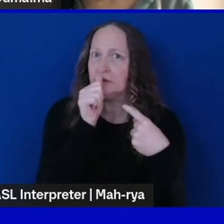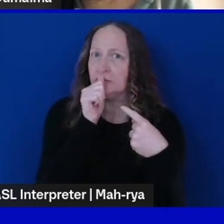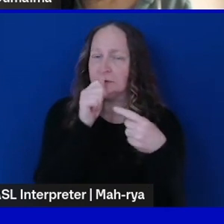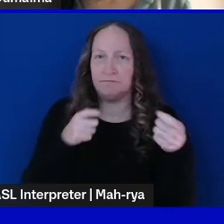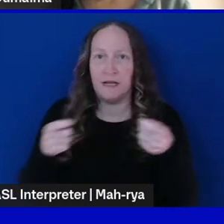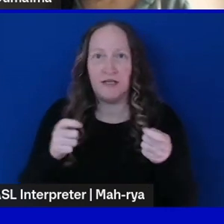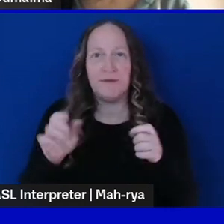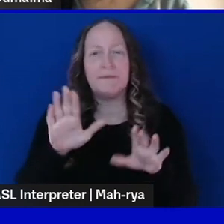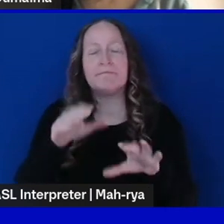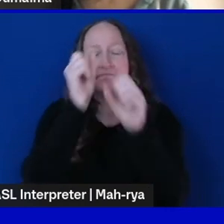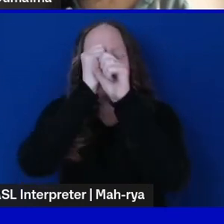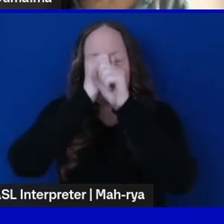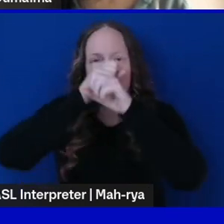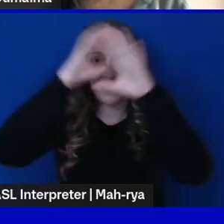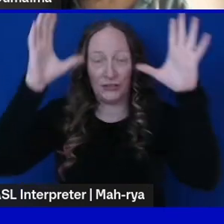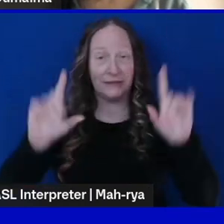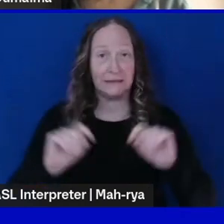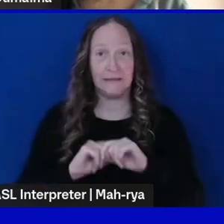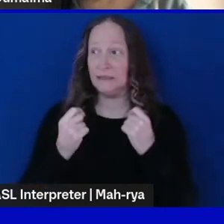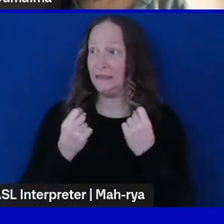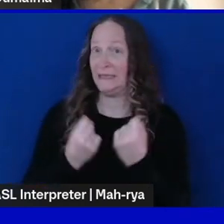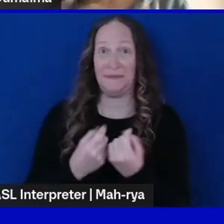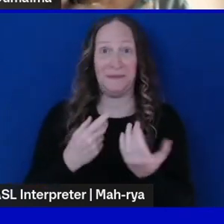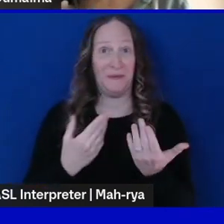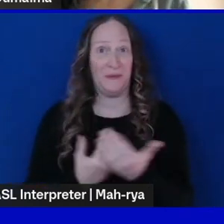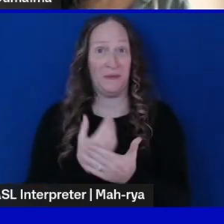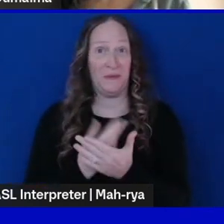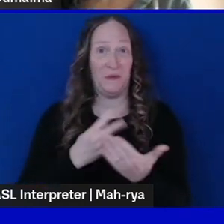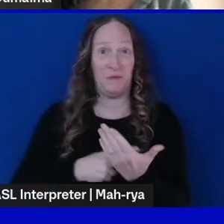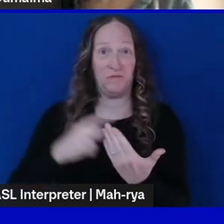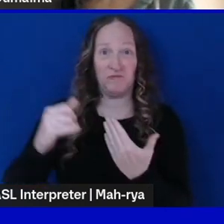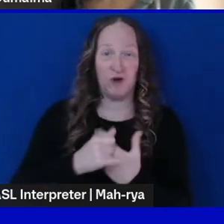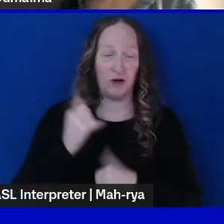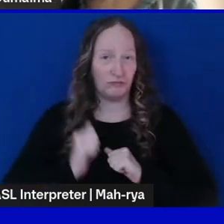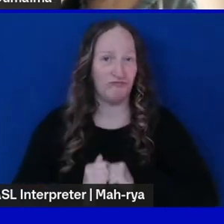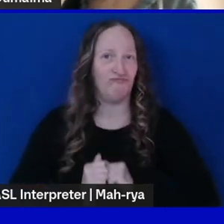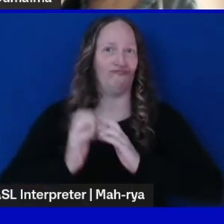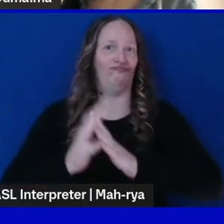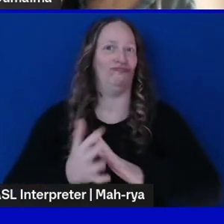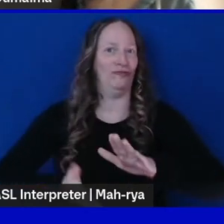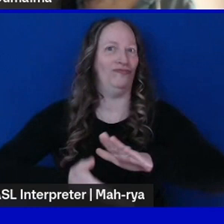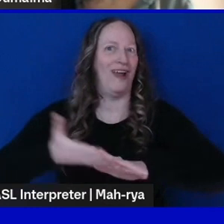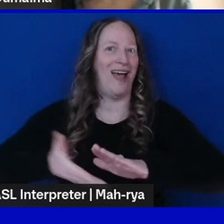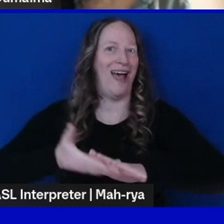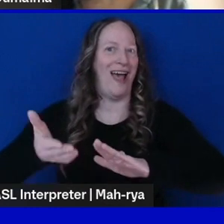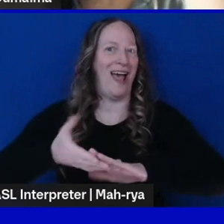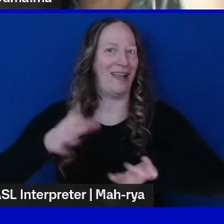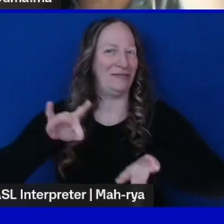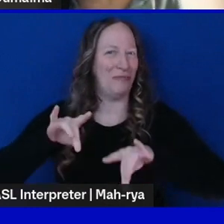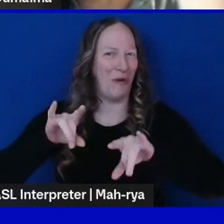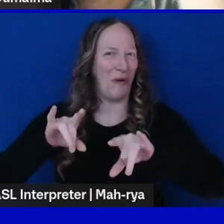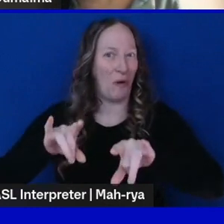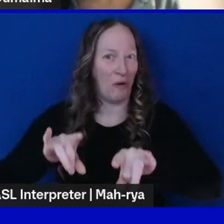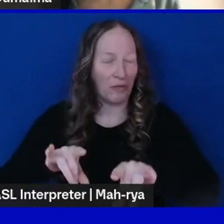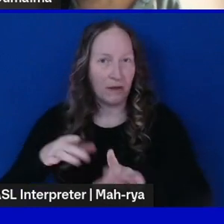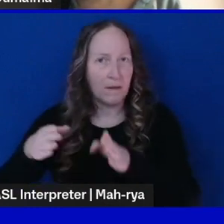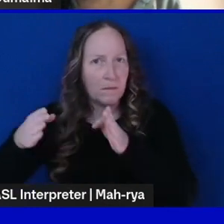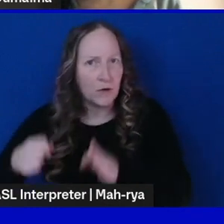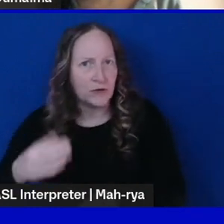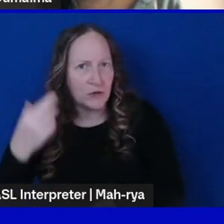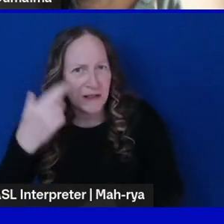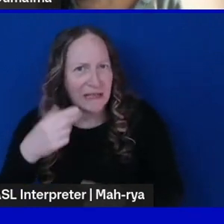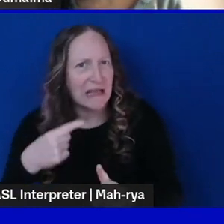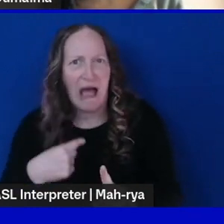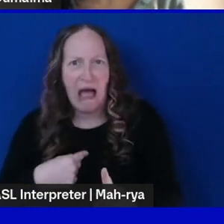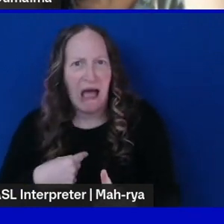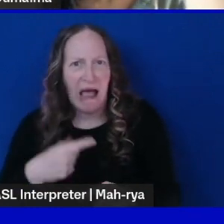this: your team just launched a new project and everything is running smoothly until someone realizes they don't have access to a